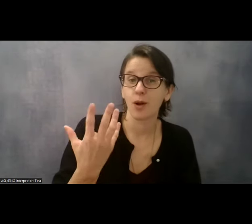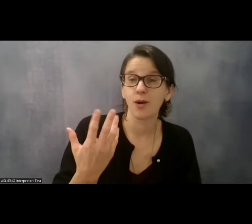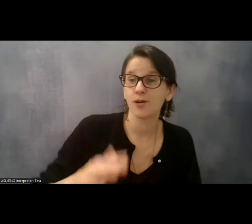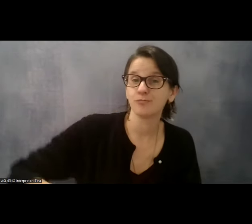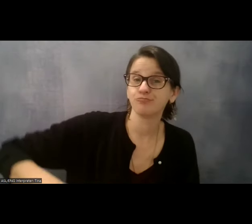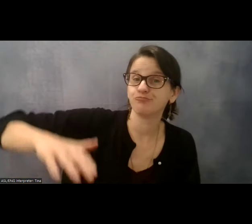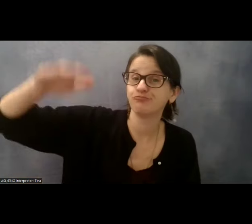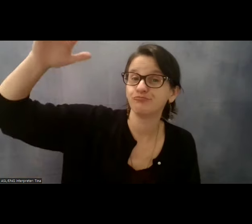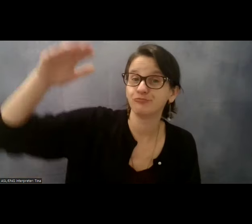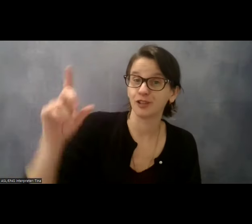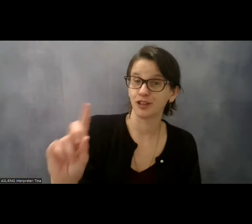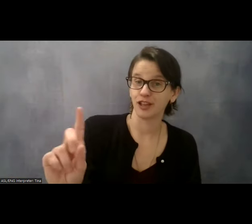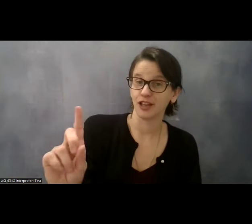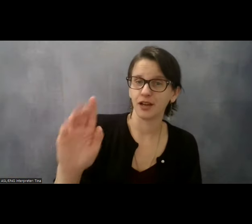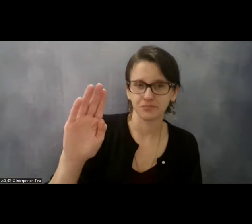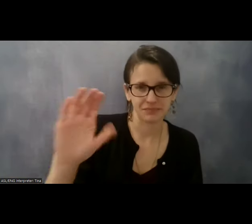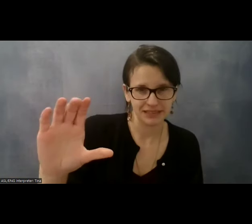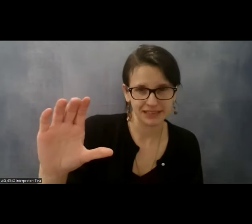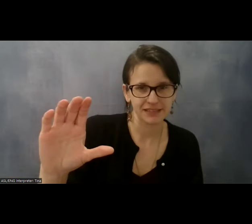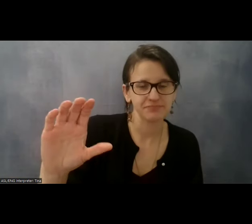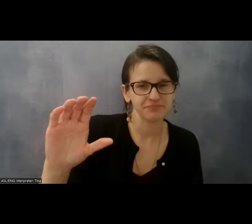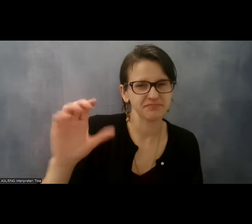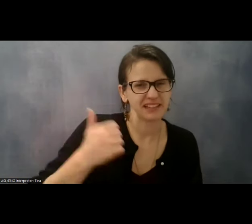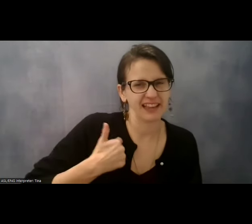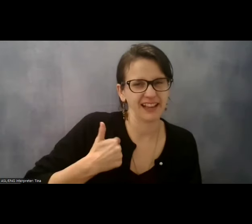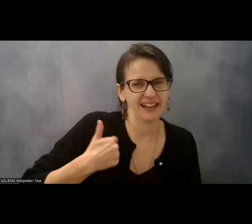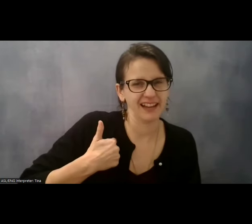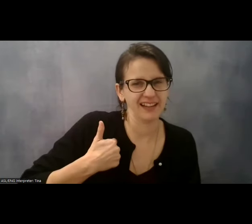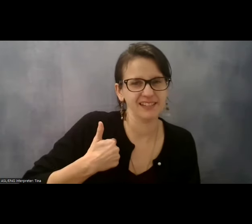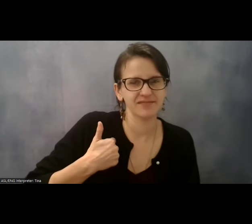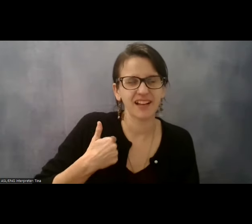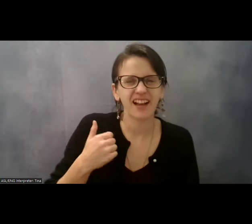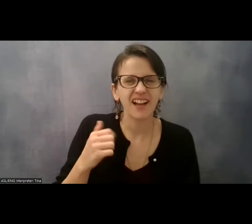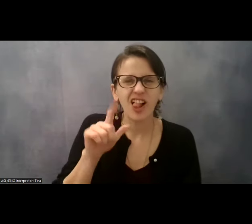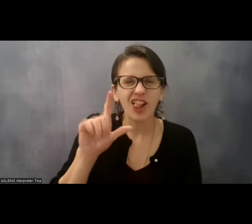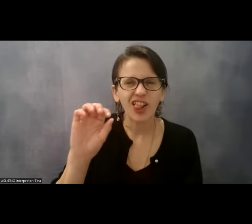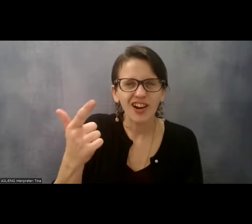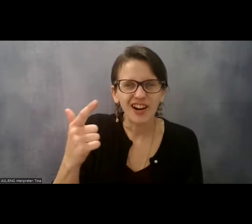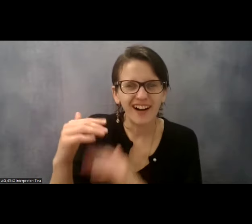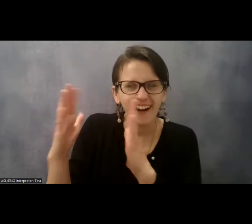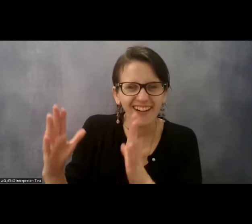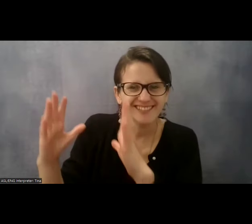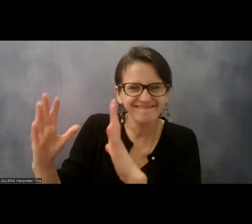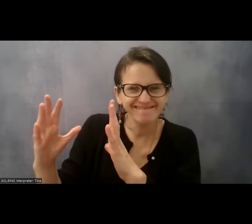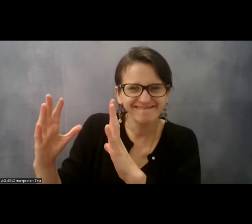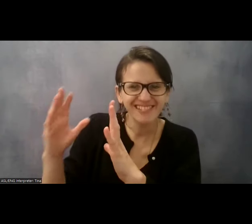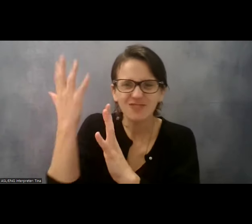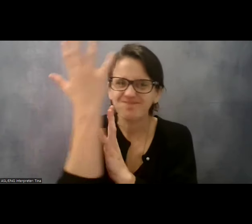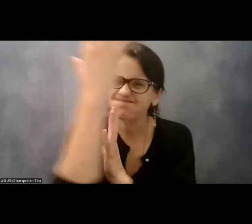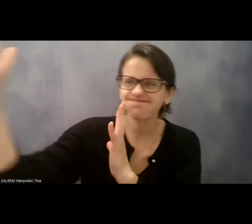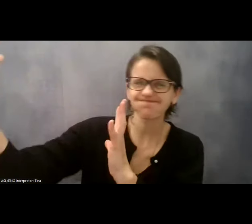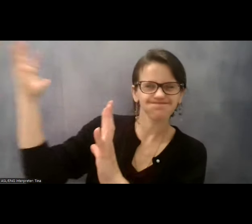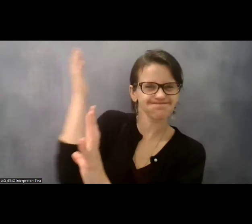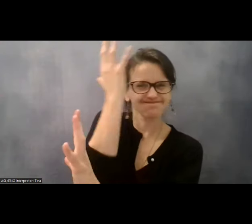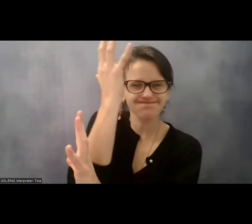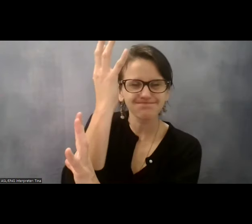Columbia, Canada. And in my early years, my parents grew most of their own food. And of course, I didn't